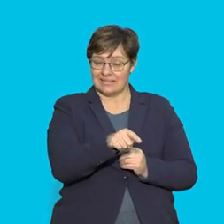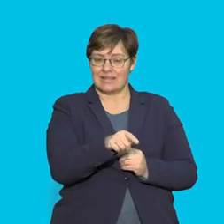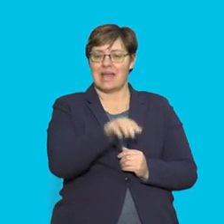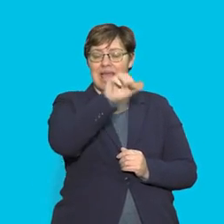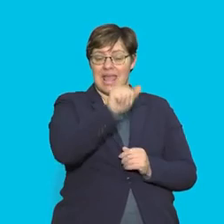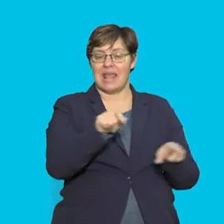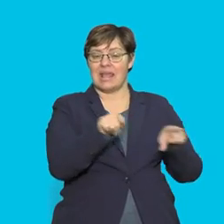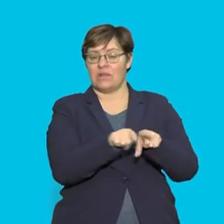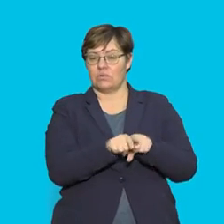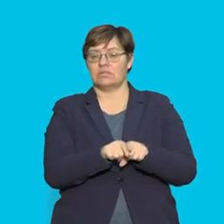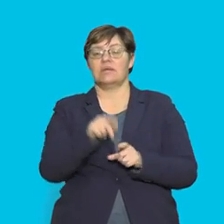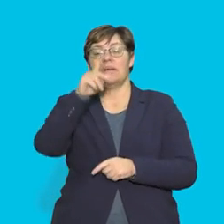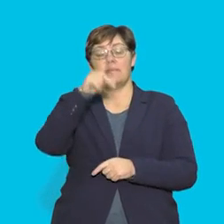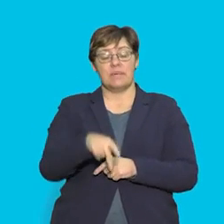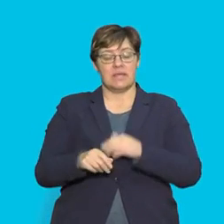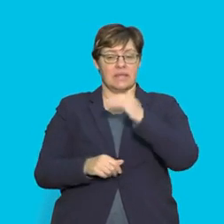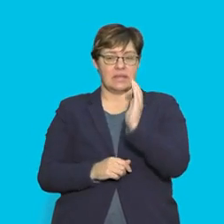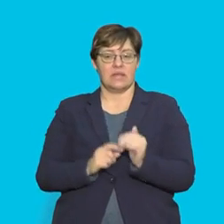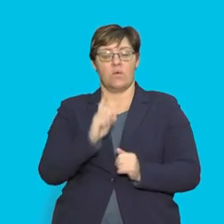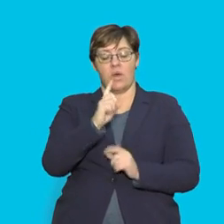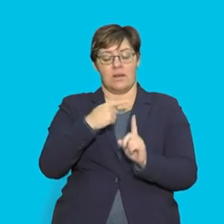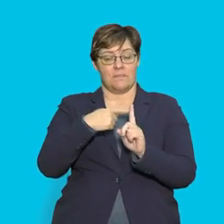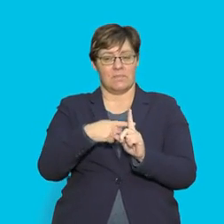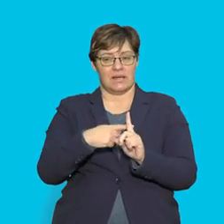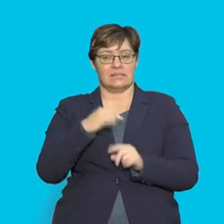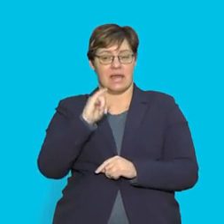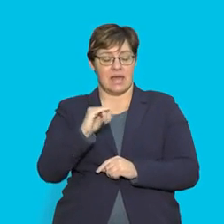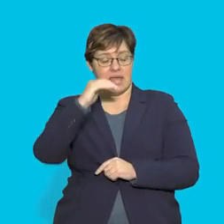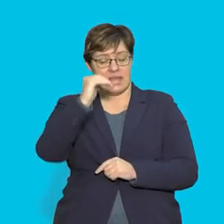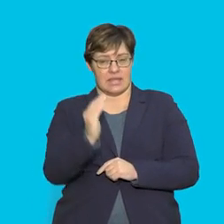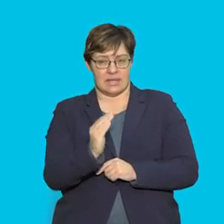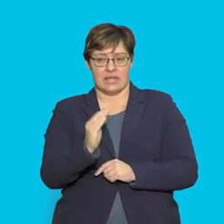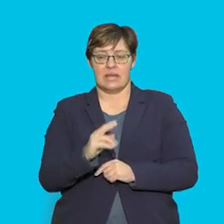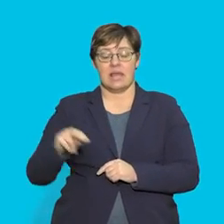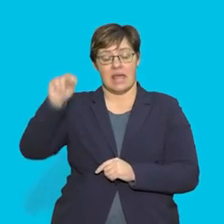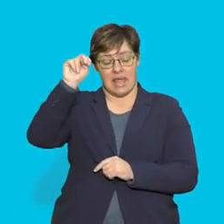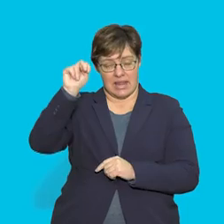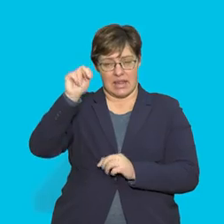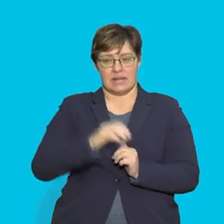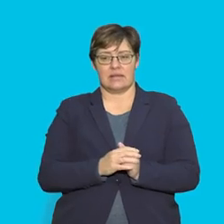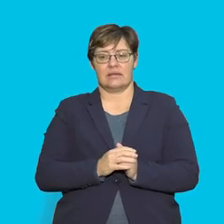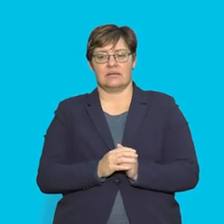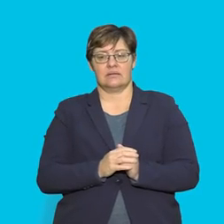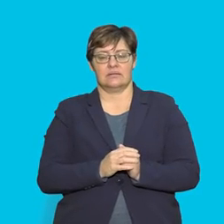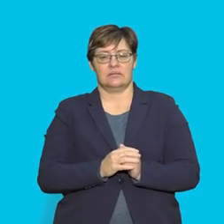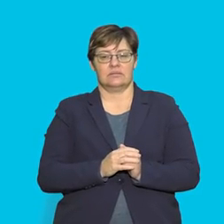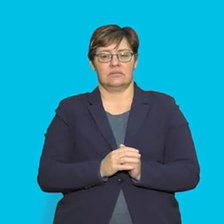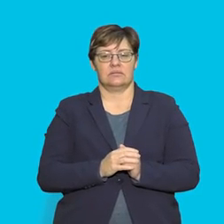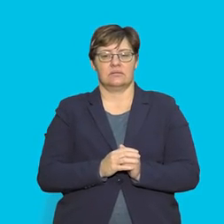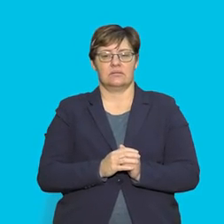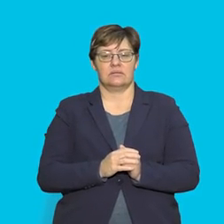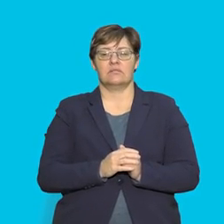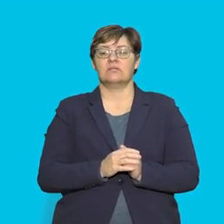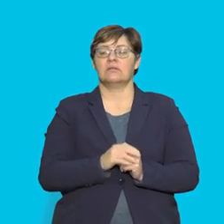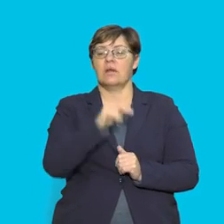will then be A is equals to P into 1 plus I raised to the exponent of